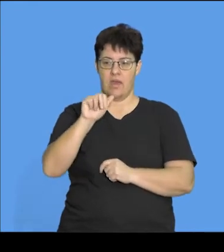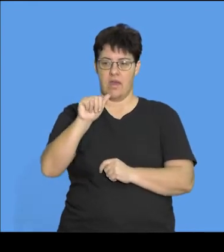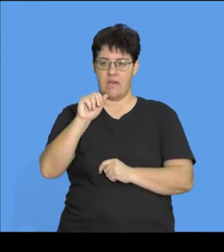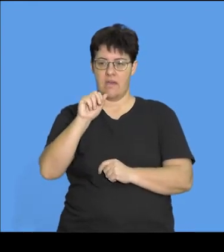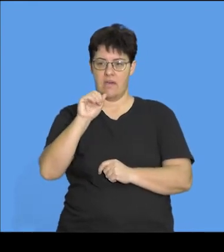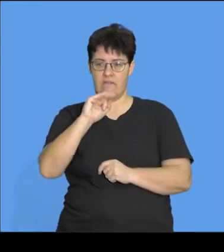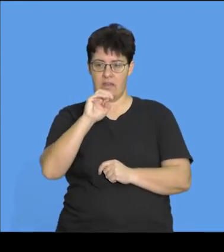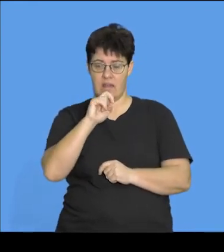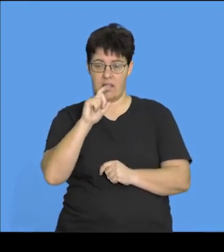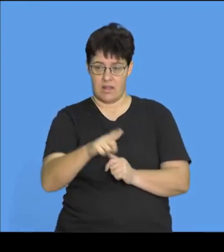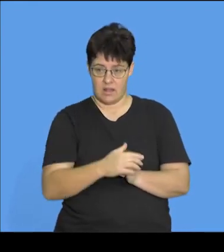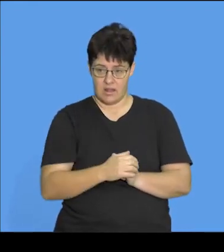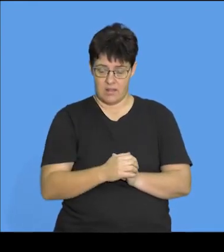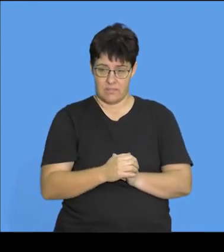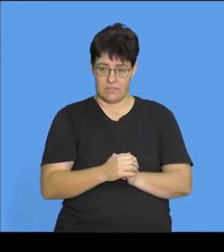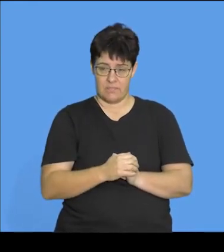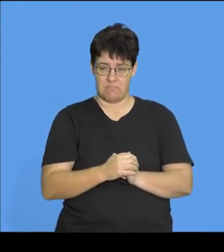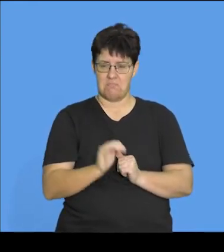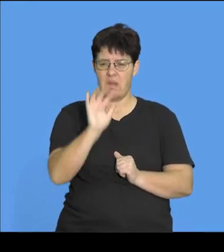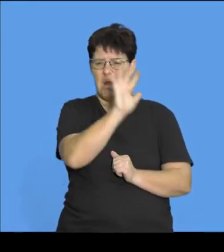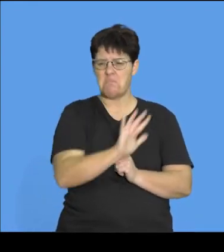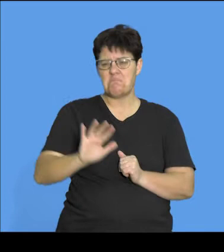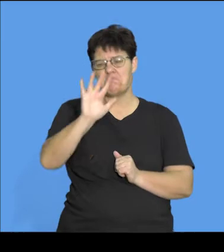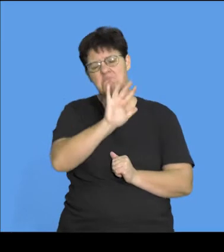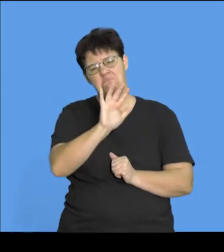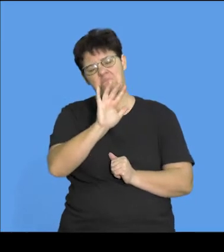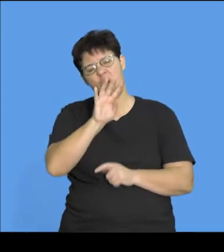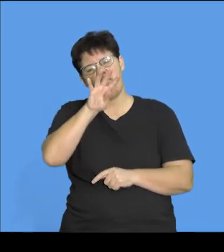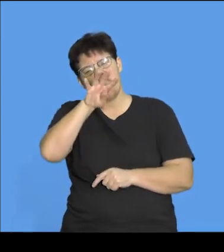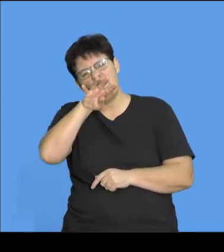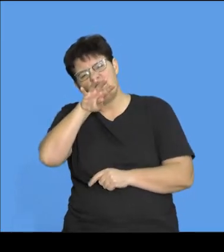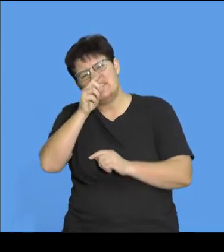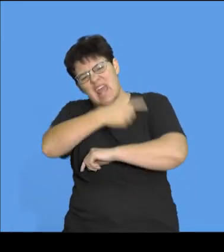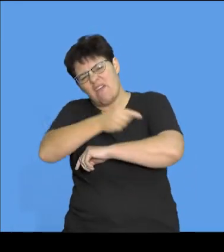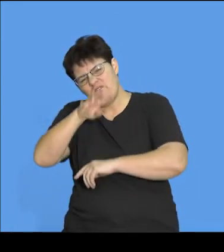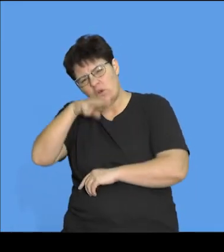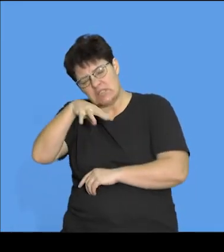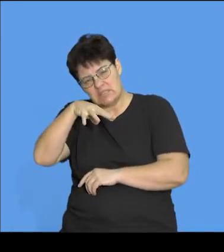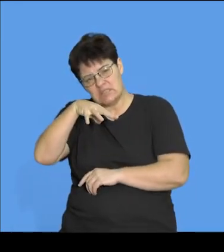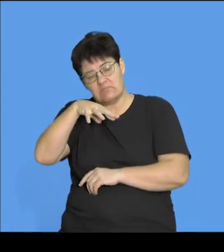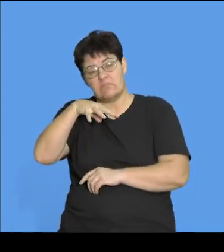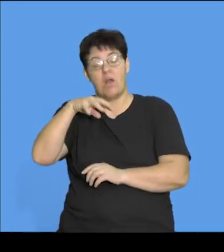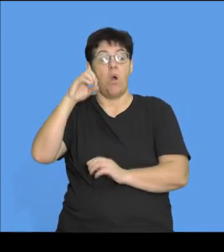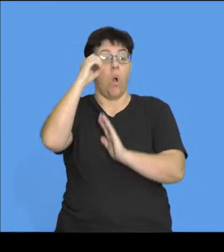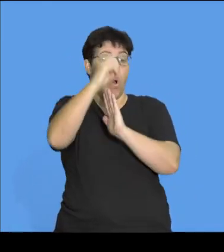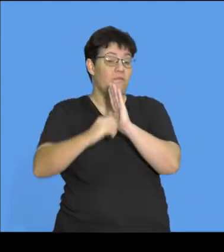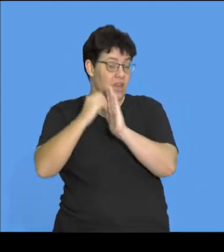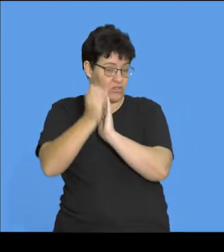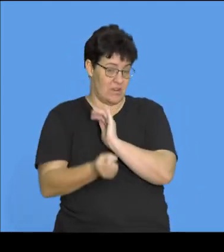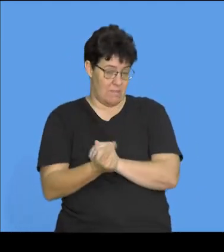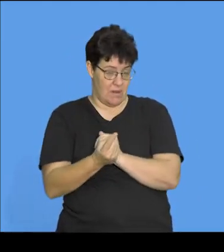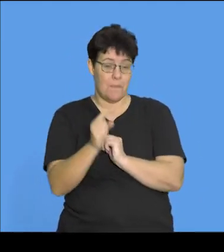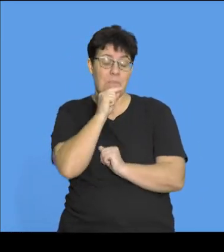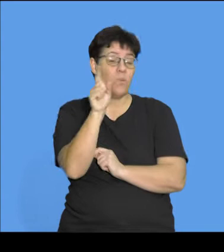Around day 14, guys, a process of ovulation occurs, and that essentially points to the